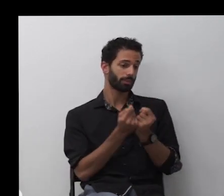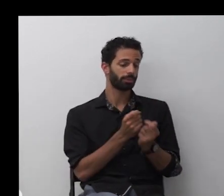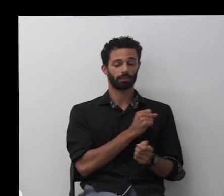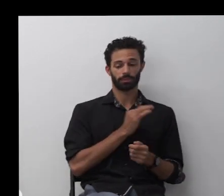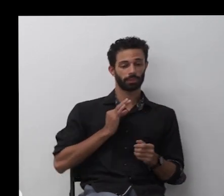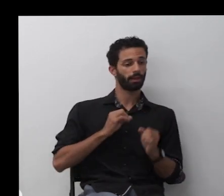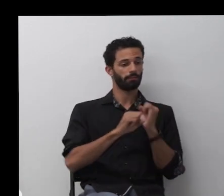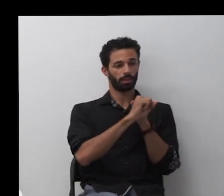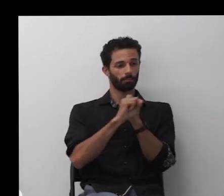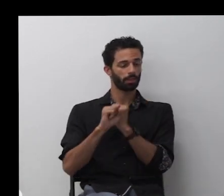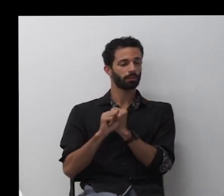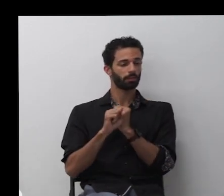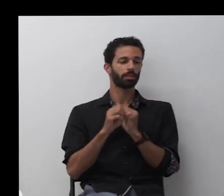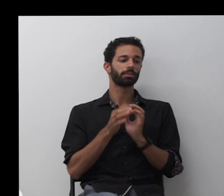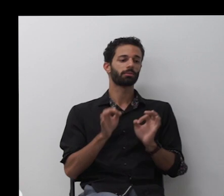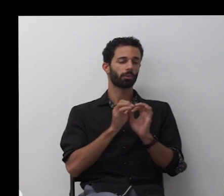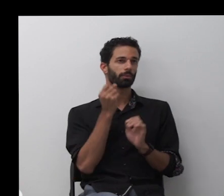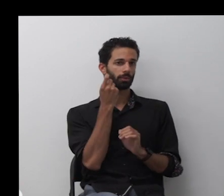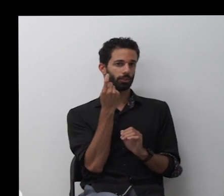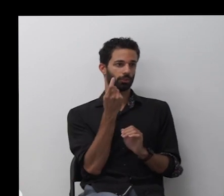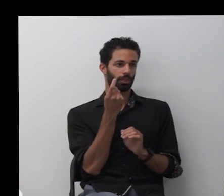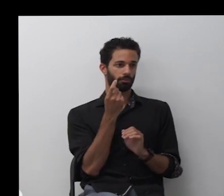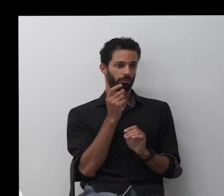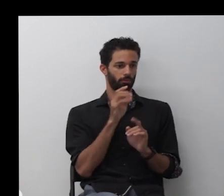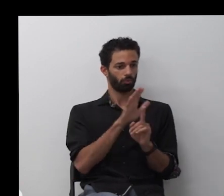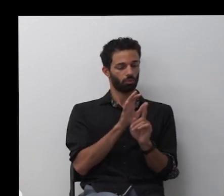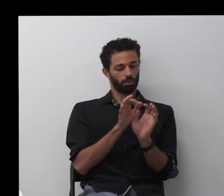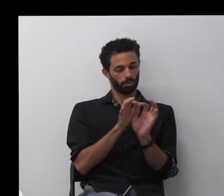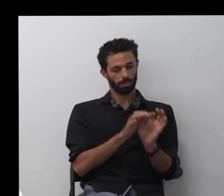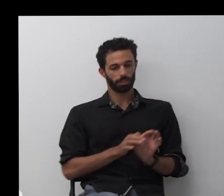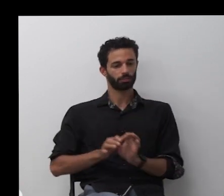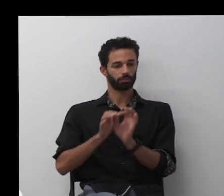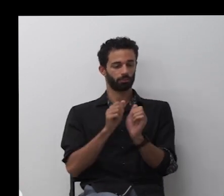campaign, it's important to understand the connections between these.